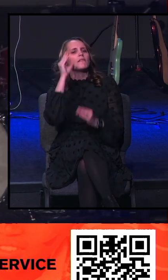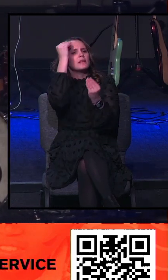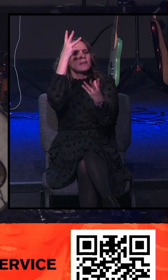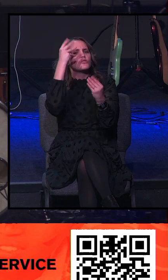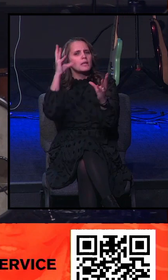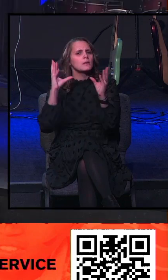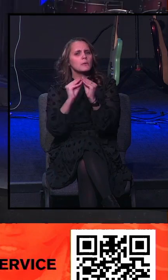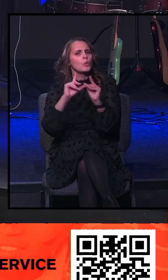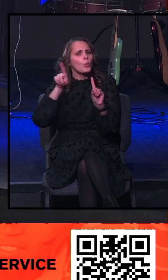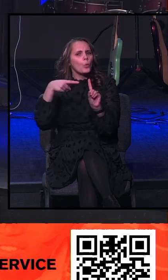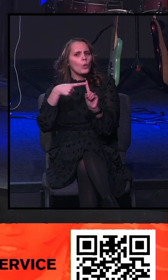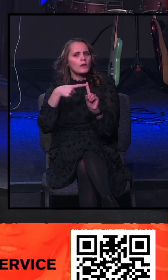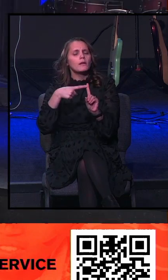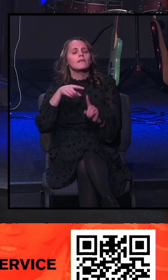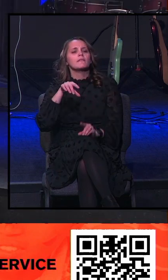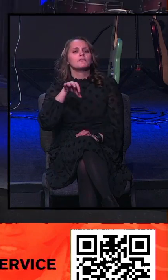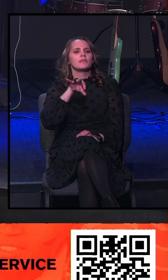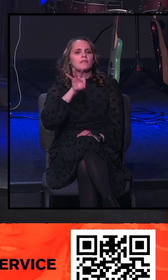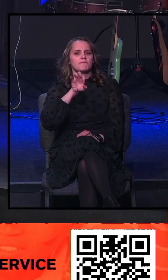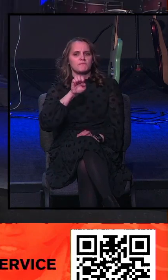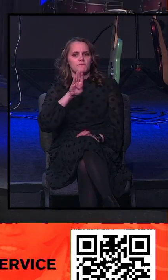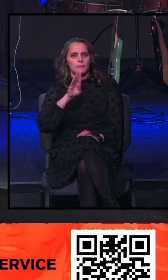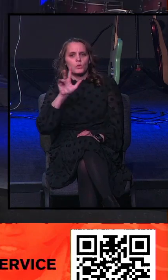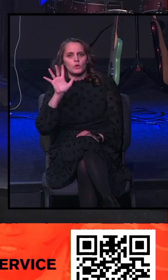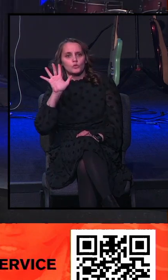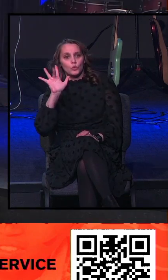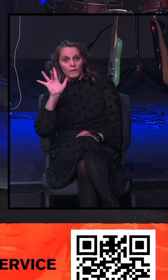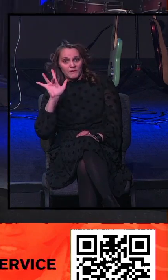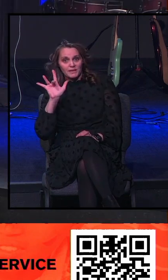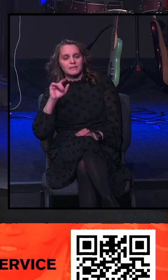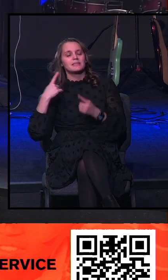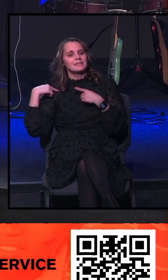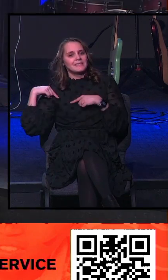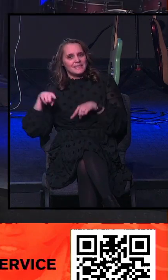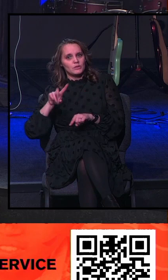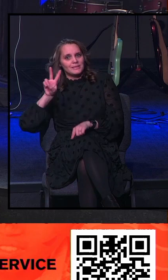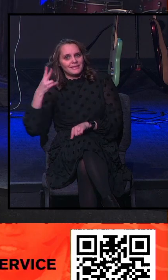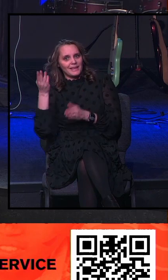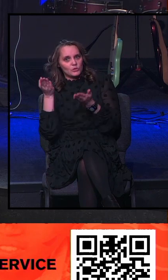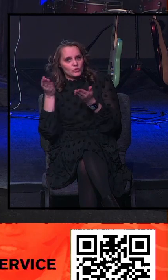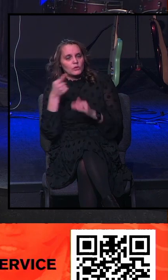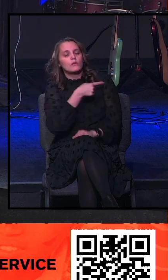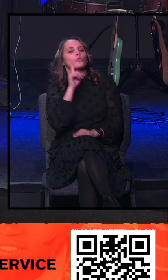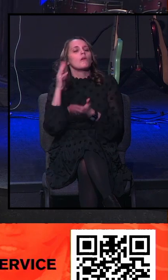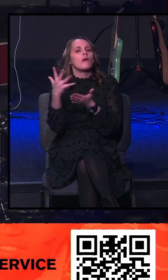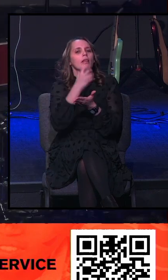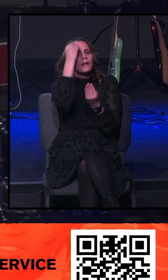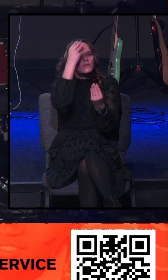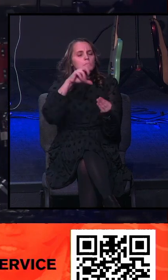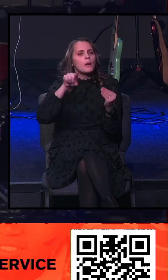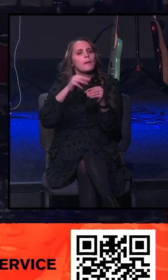this trip is on Feb 25th during the second service. And there's a time for you to know all the information about the mission trip and what's